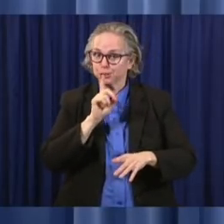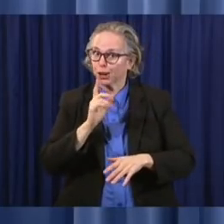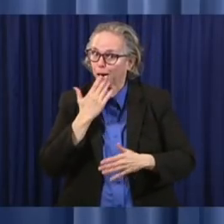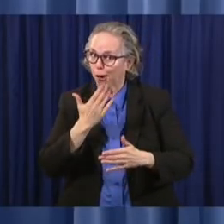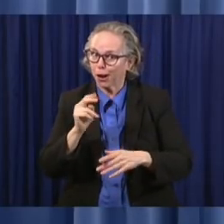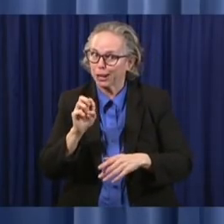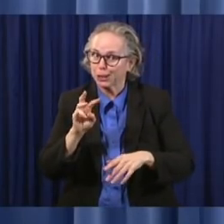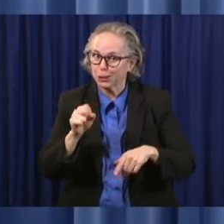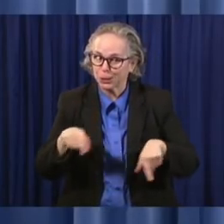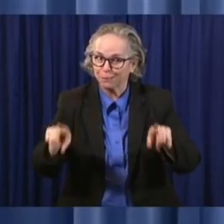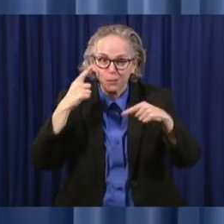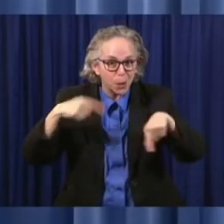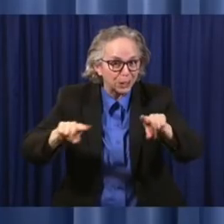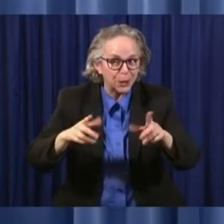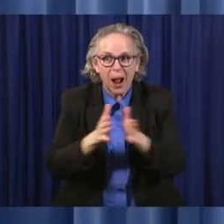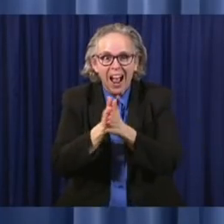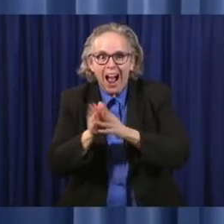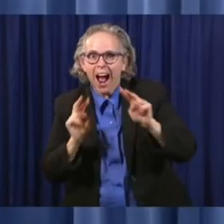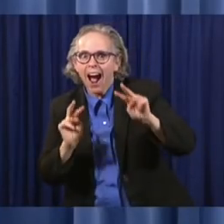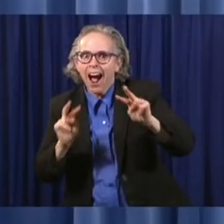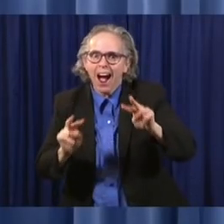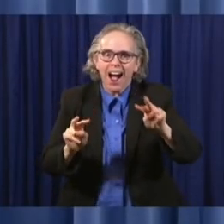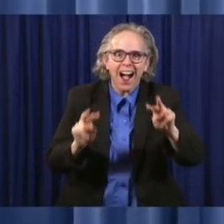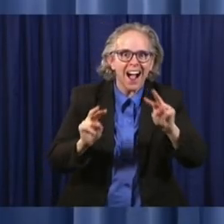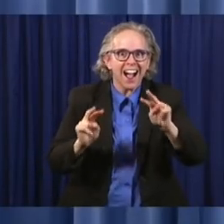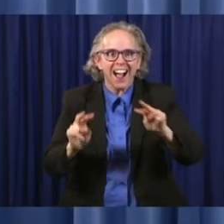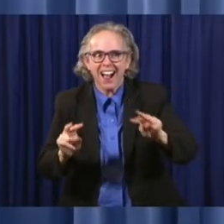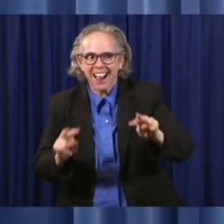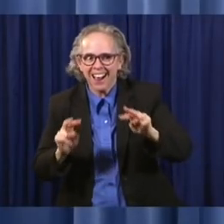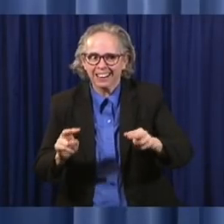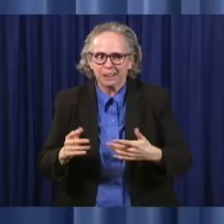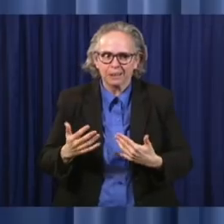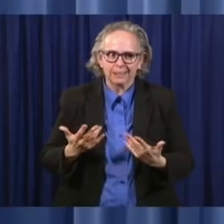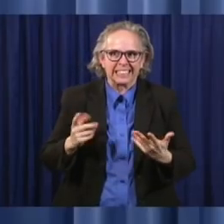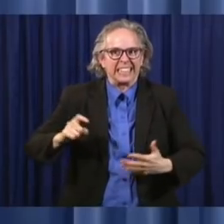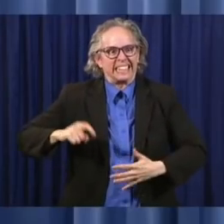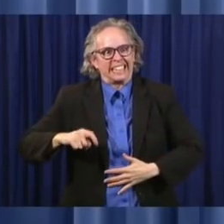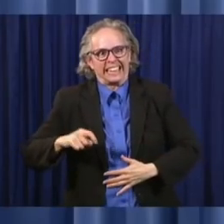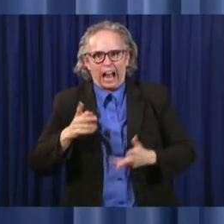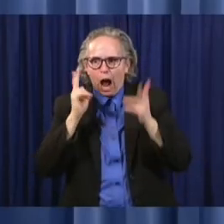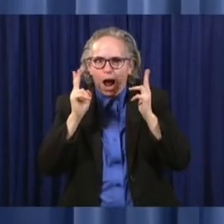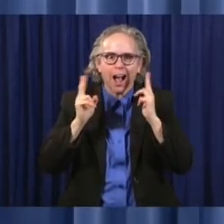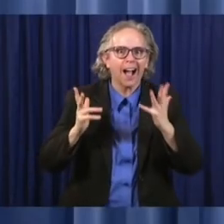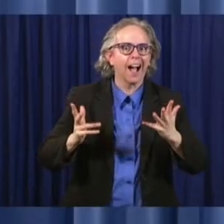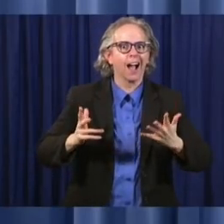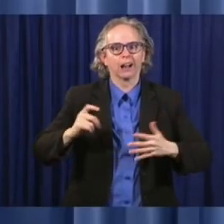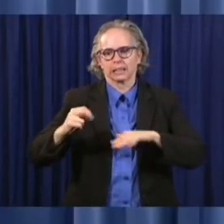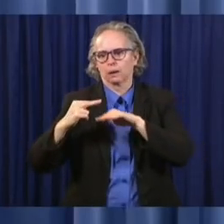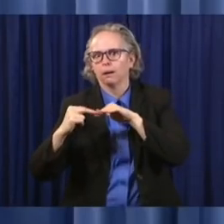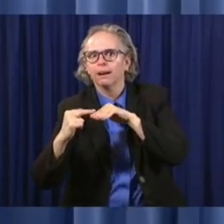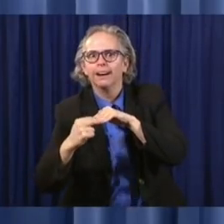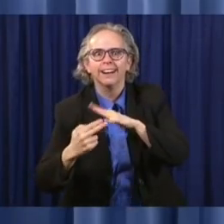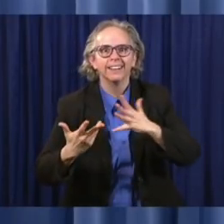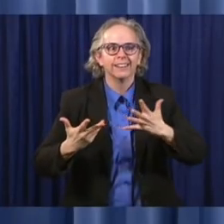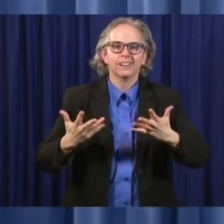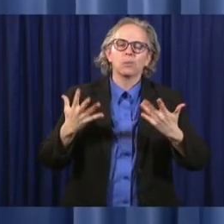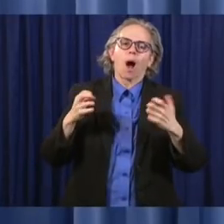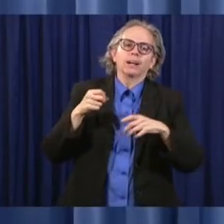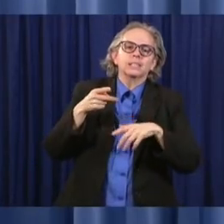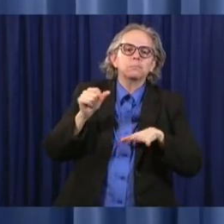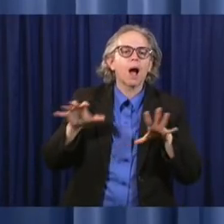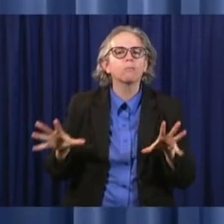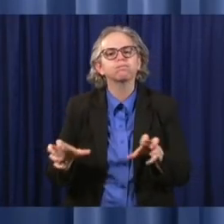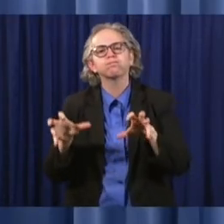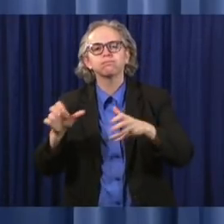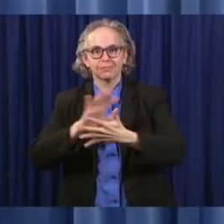for a lot of people who've been looking to get back, particularly in regard to their hair.